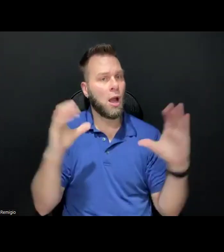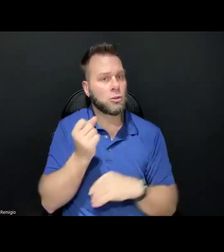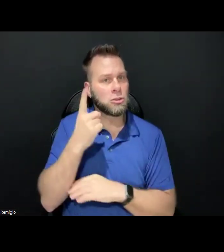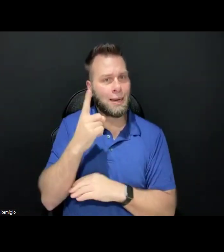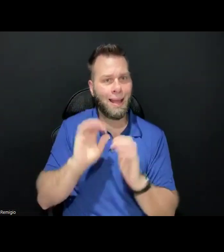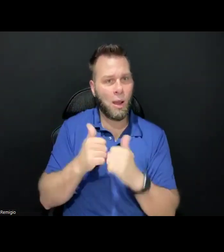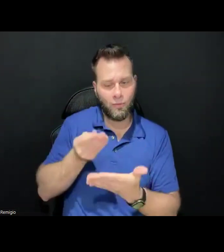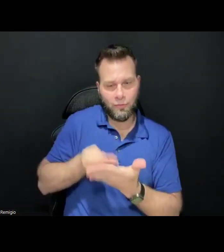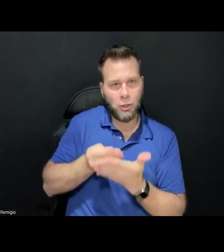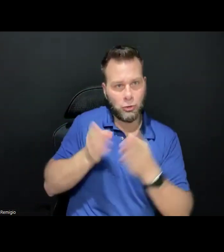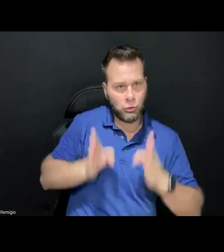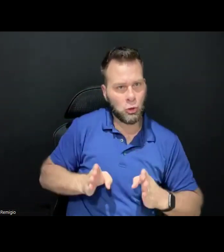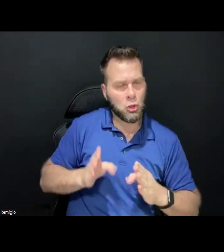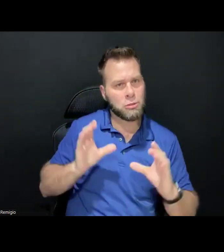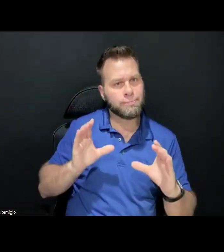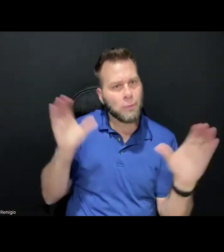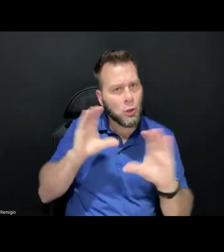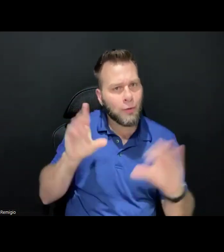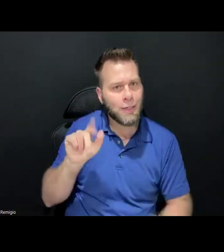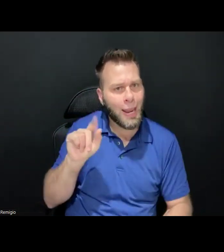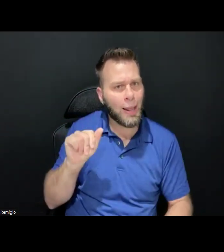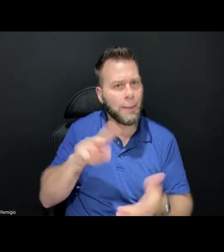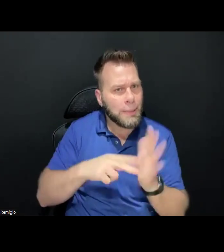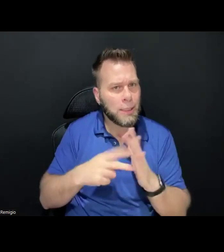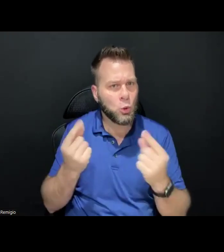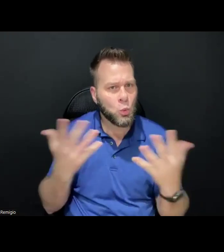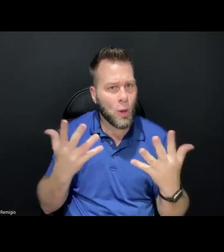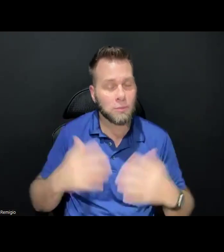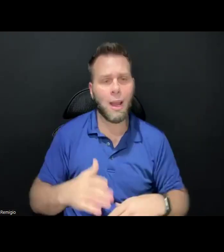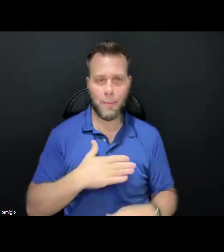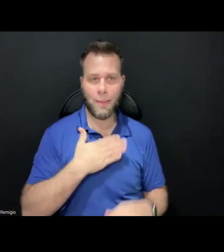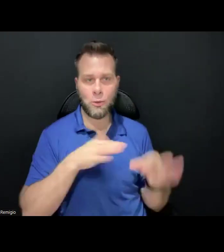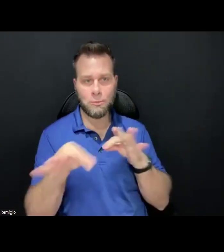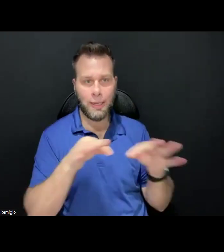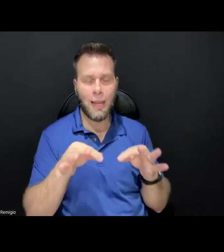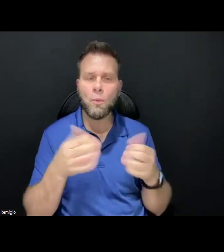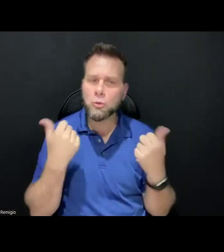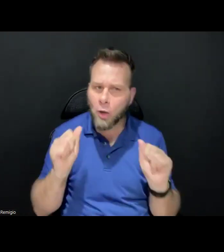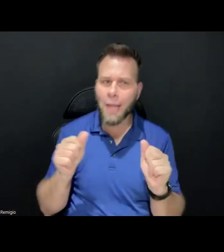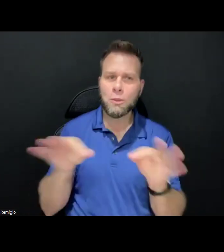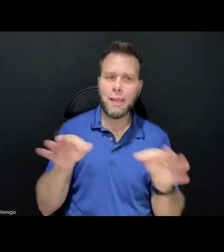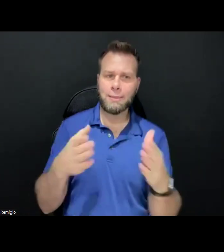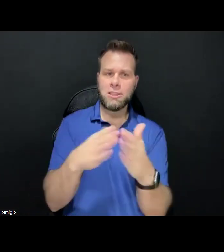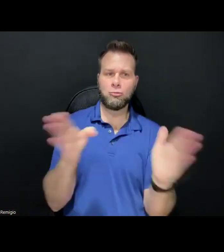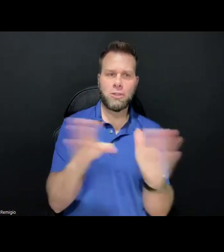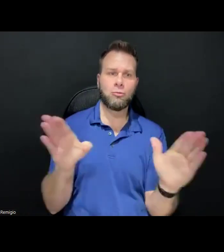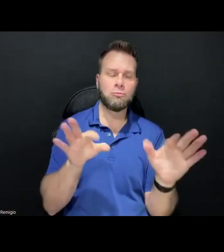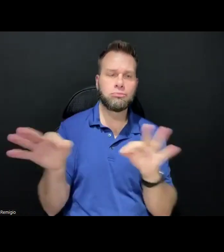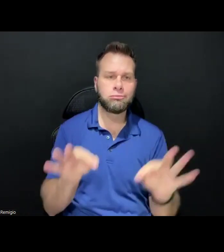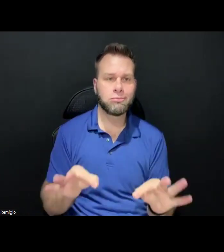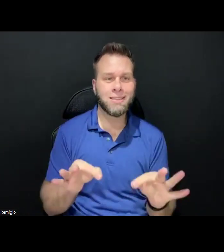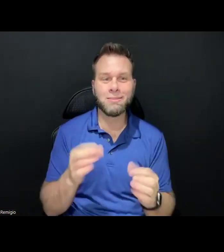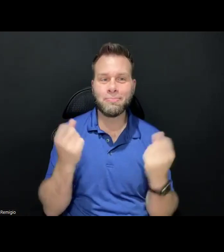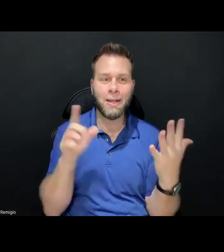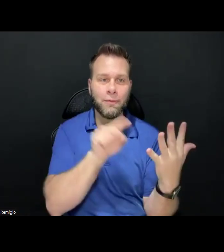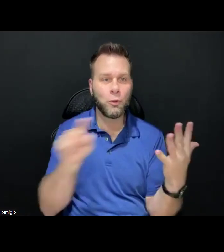data and what we look for? And I'm happy to do that. Again, I'll try to generalize as much as possible because not all of you are in our region and able to engage